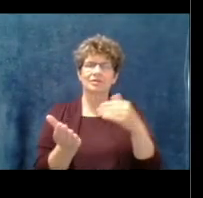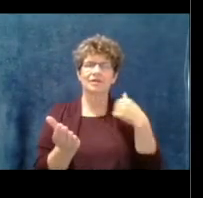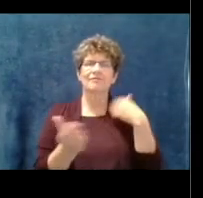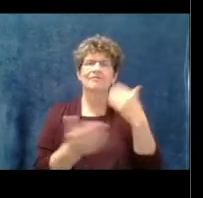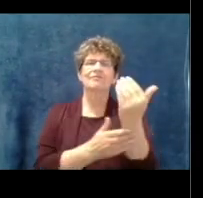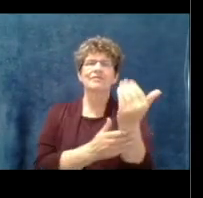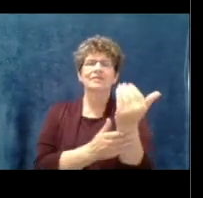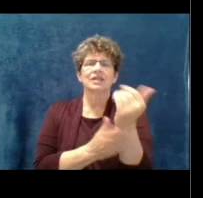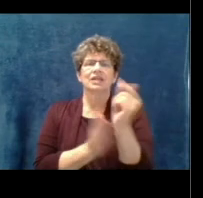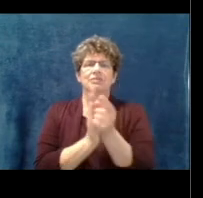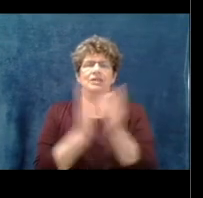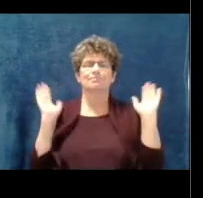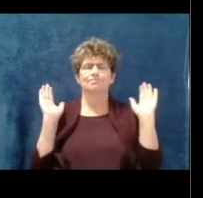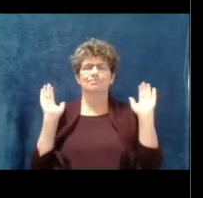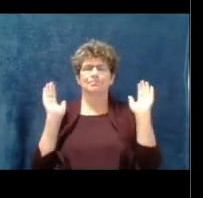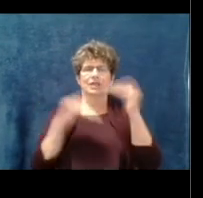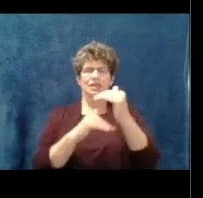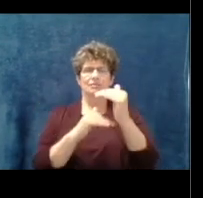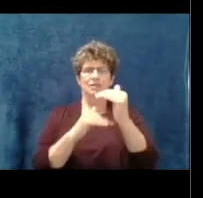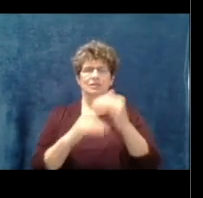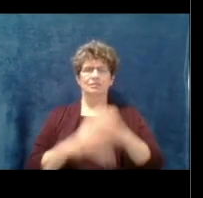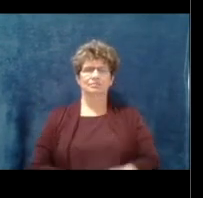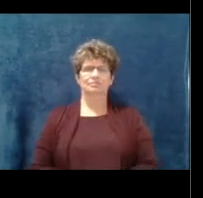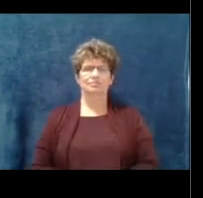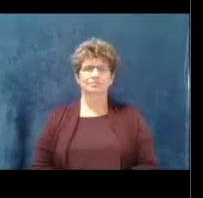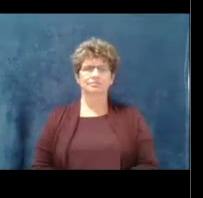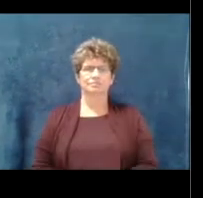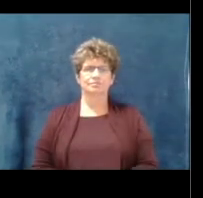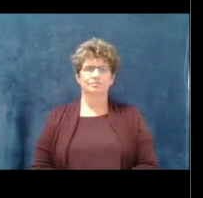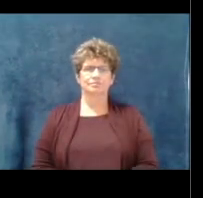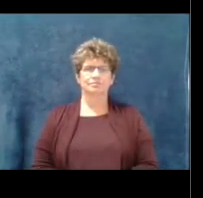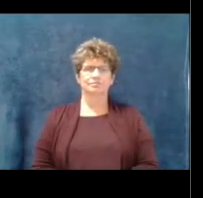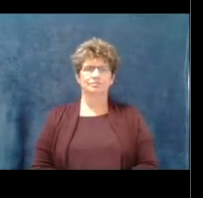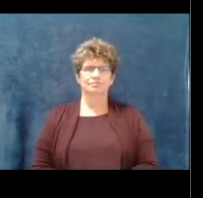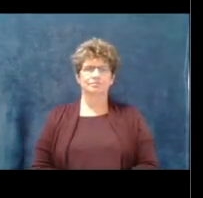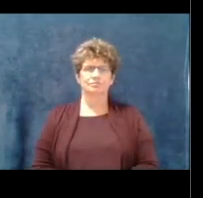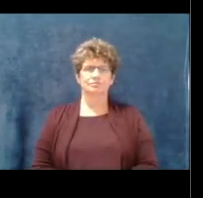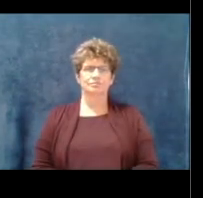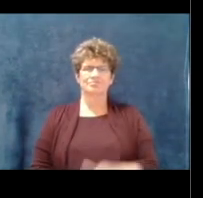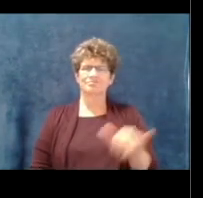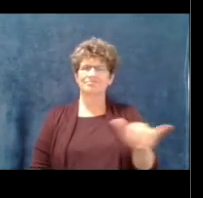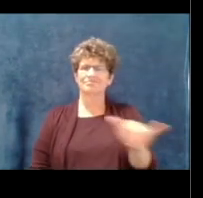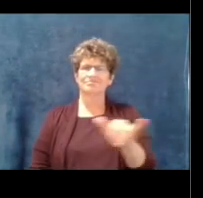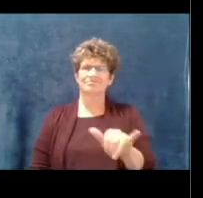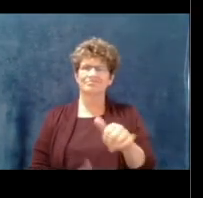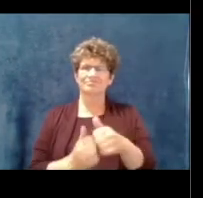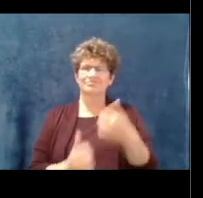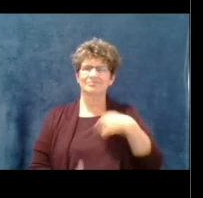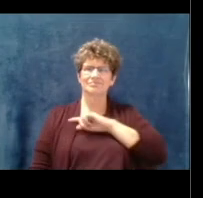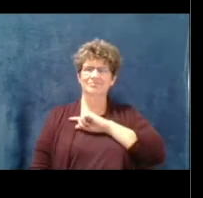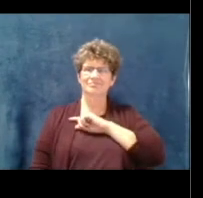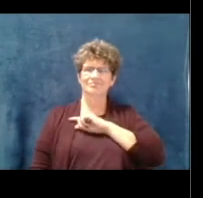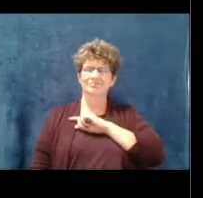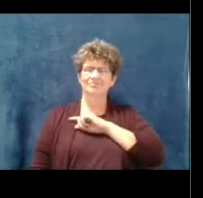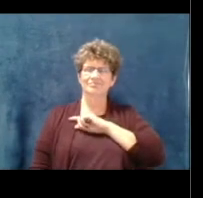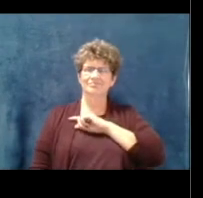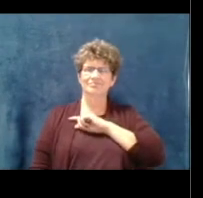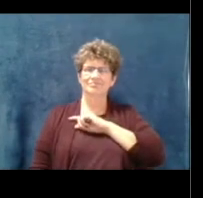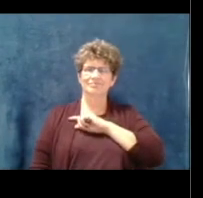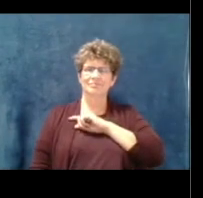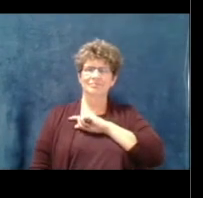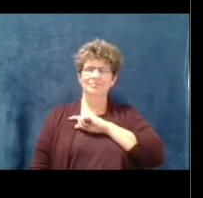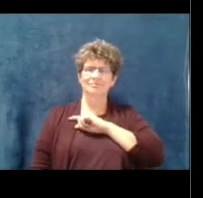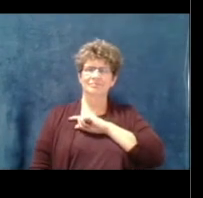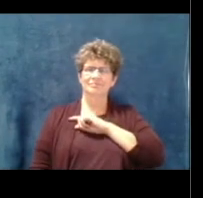And it's kind of similar when it comes to ourselves doing these things for self-care and for our own